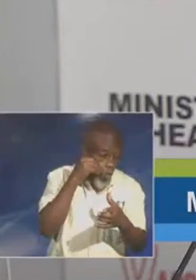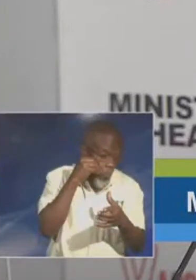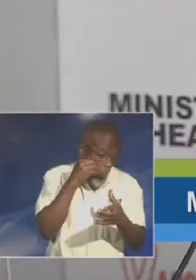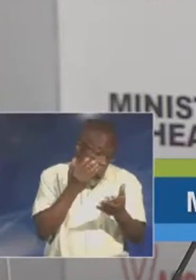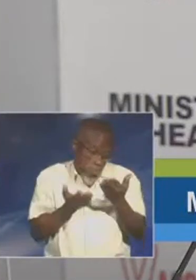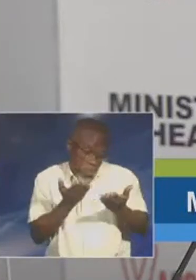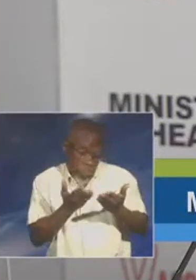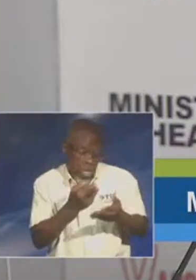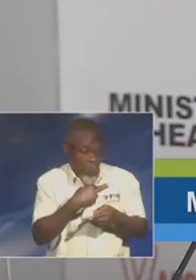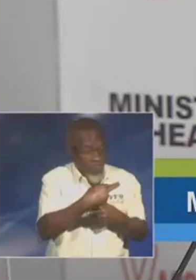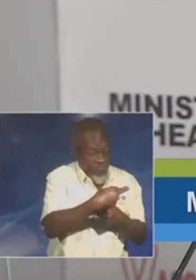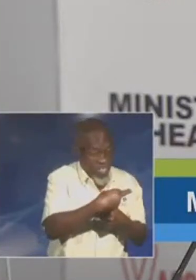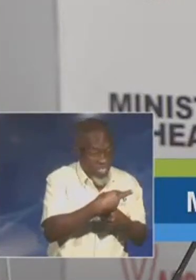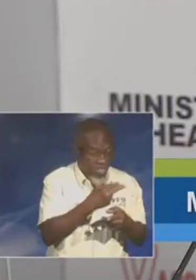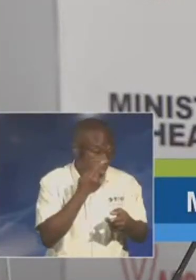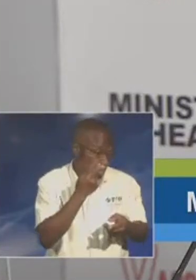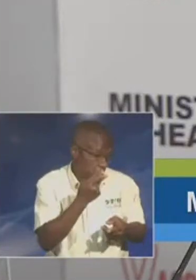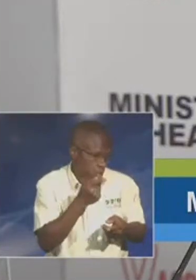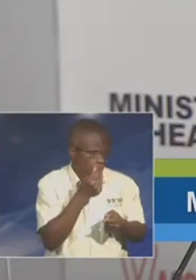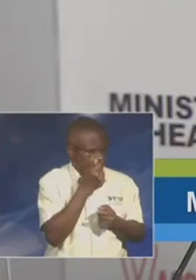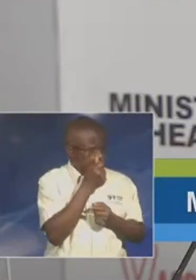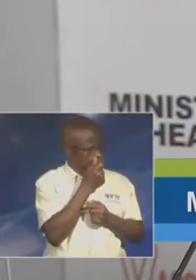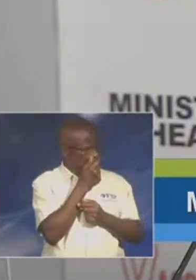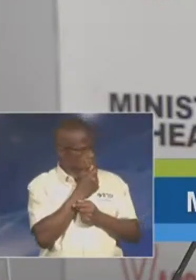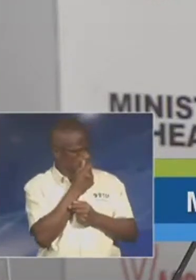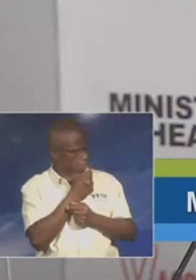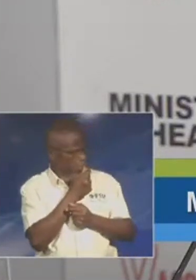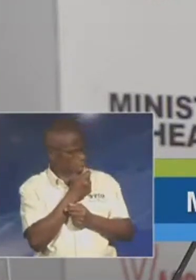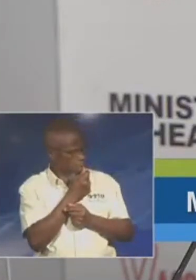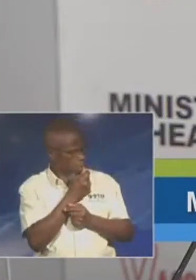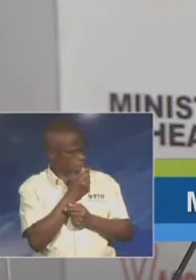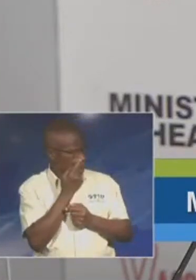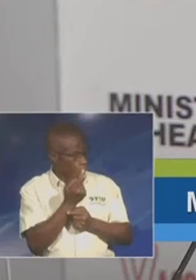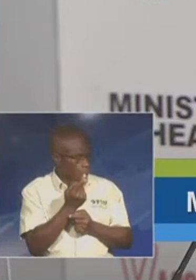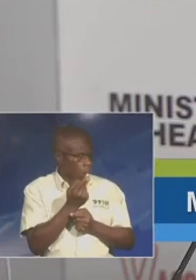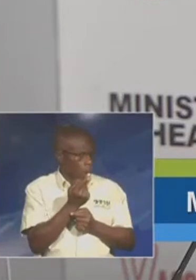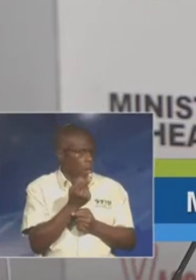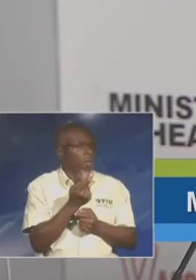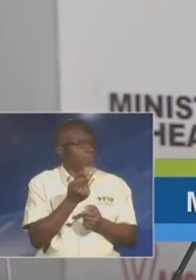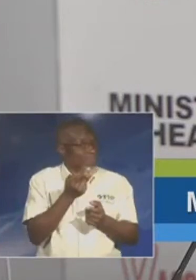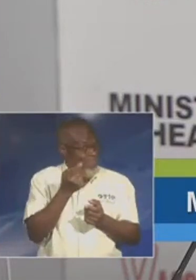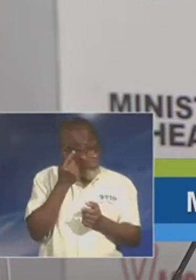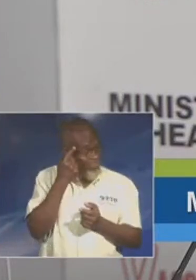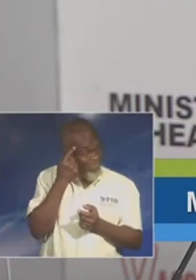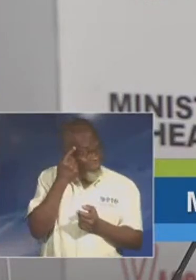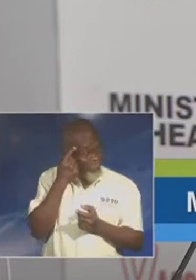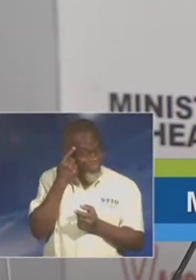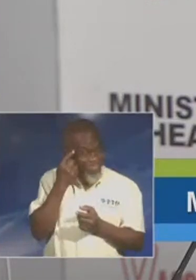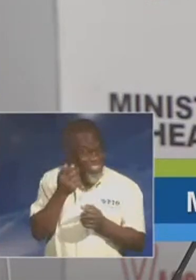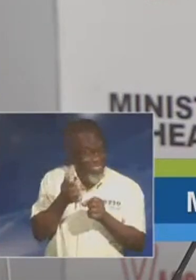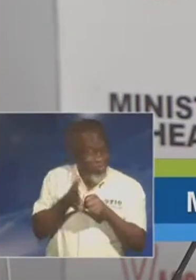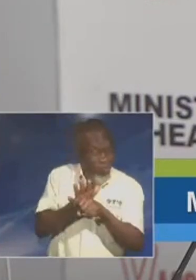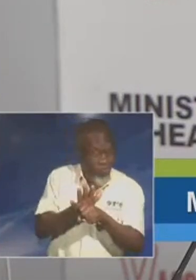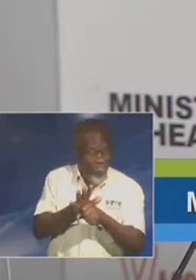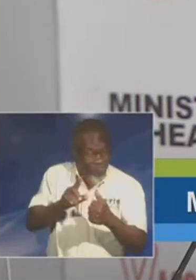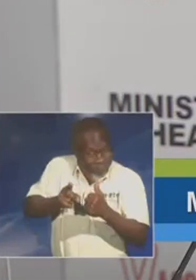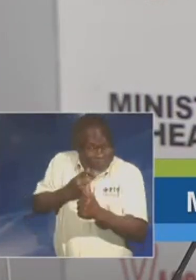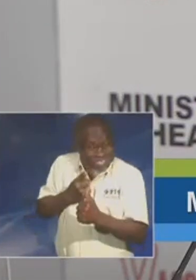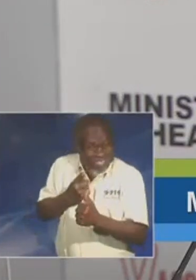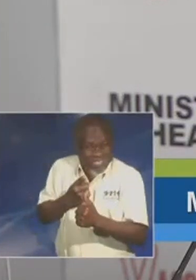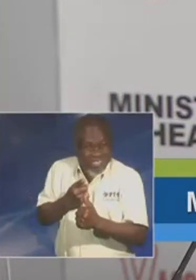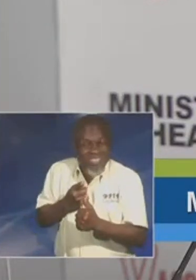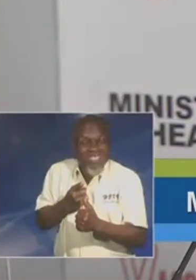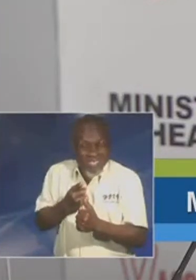are suspicious, a runny nose, a sniffy nose, consider it to be COVID-19 first. Don't think it's a common cold and it may